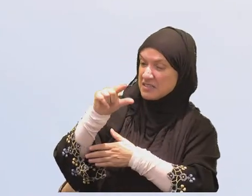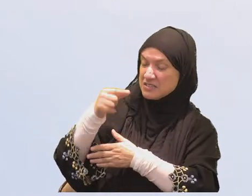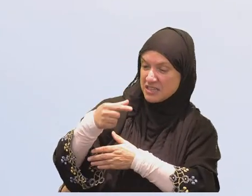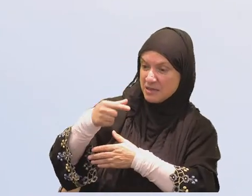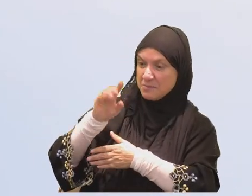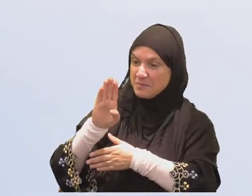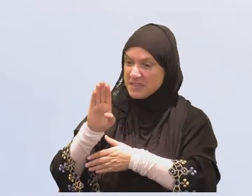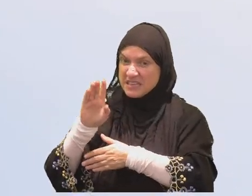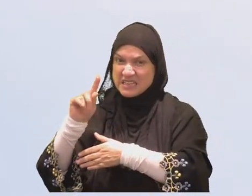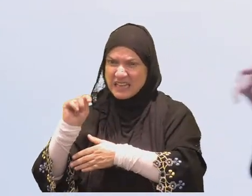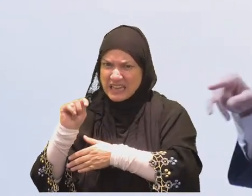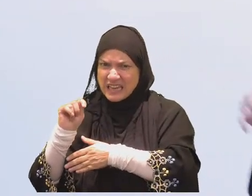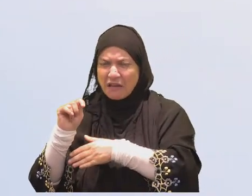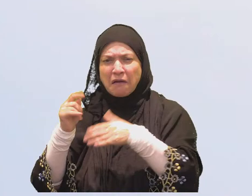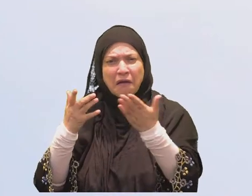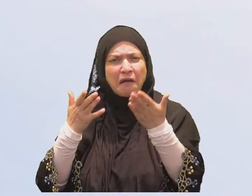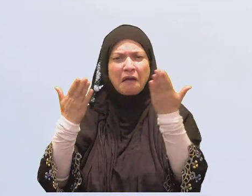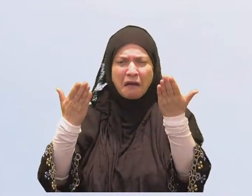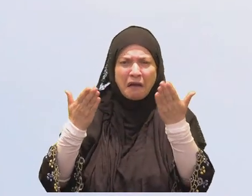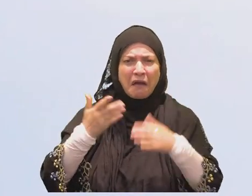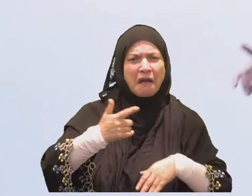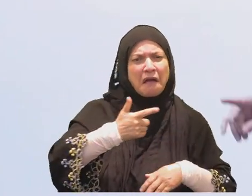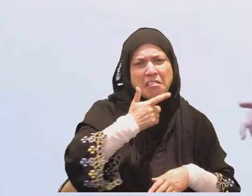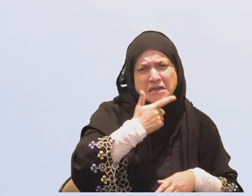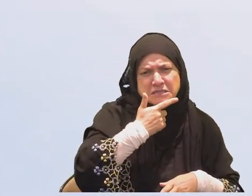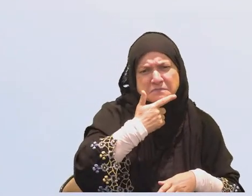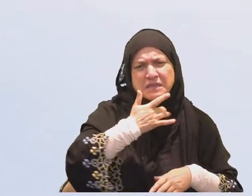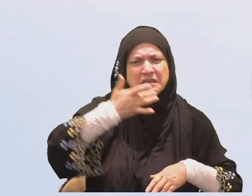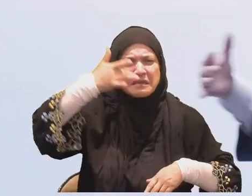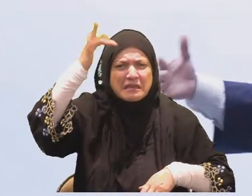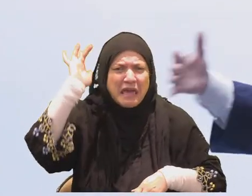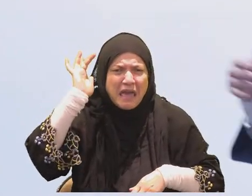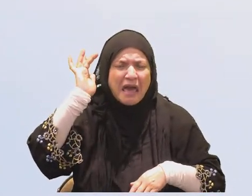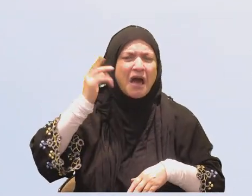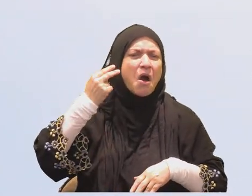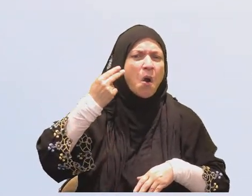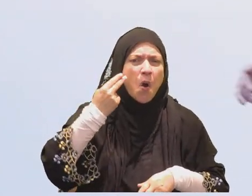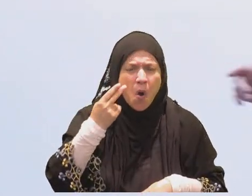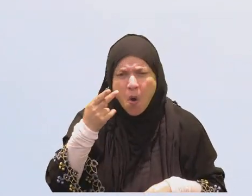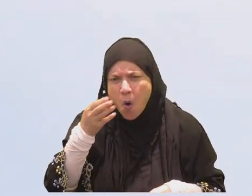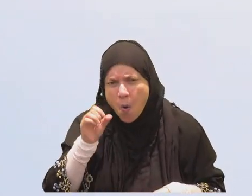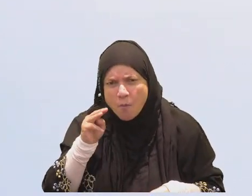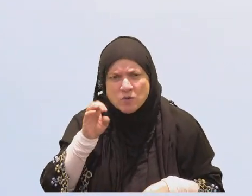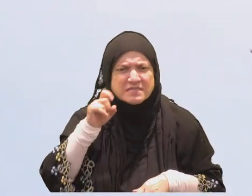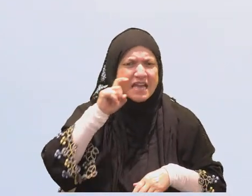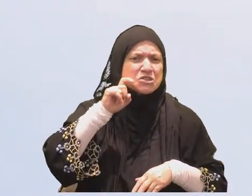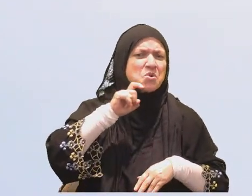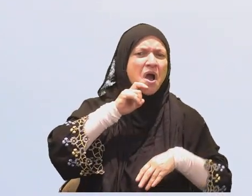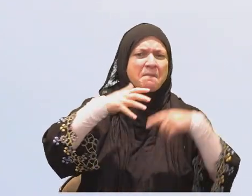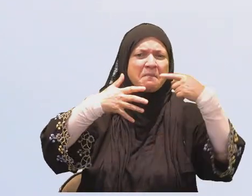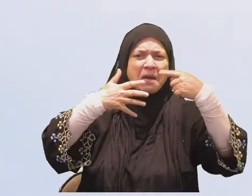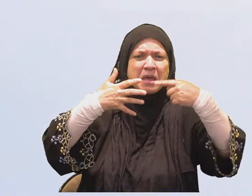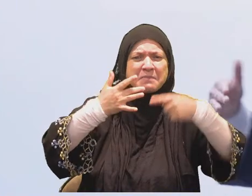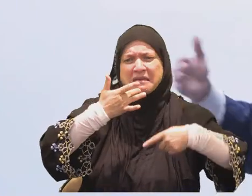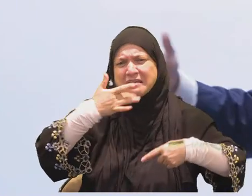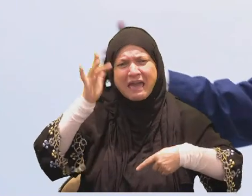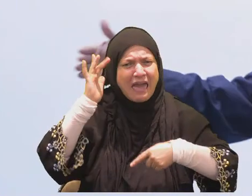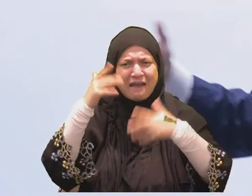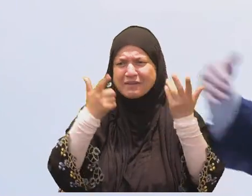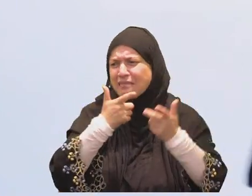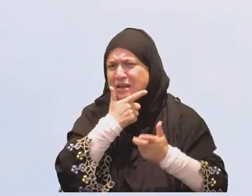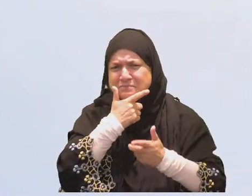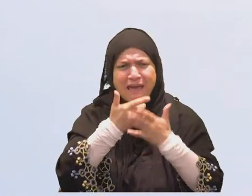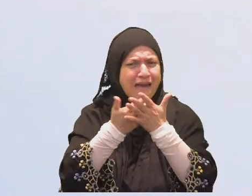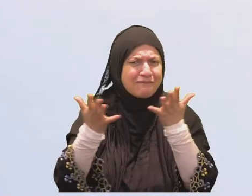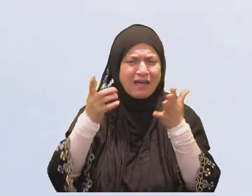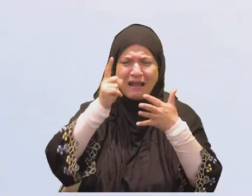LGBTQIPA+. You got the P and the A, the pansexual and the asexual. The list grows, it keeps, that's why they put the plus. So keep